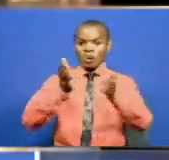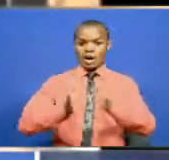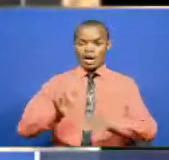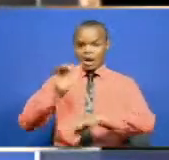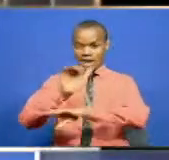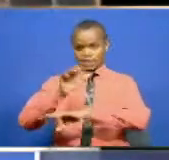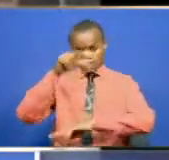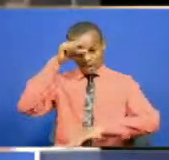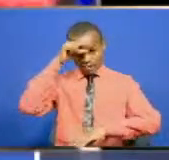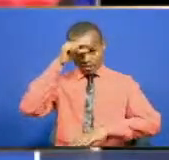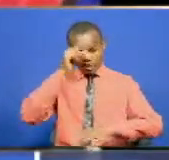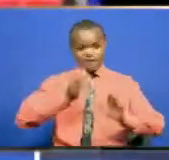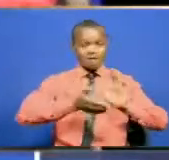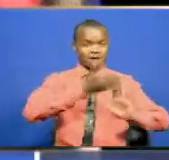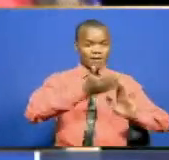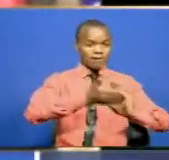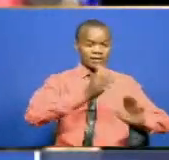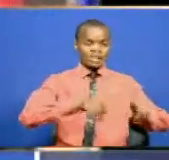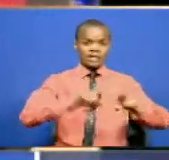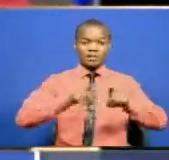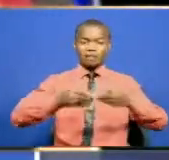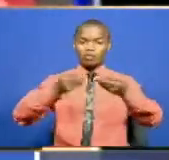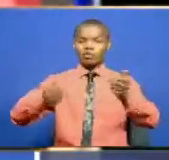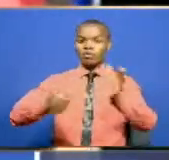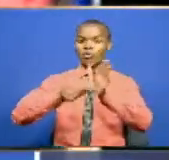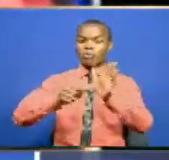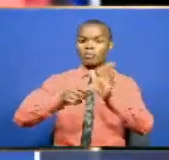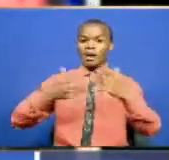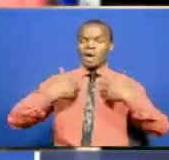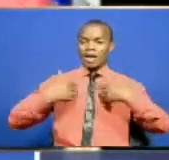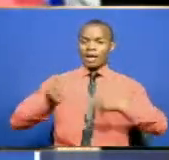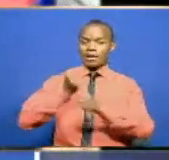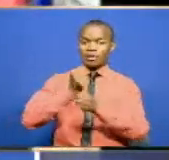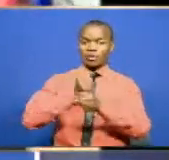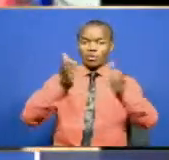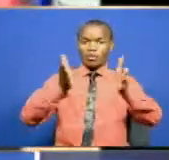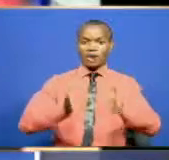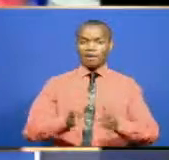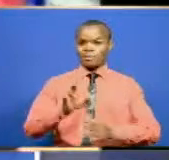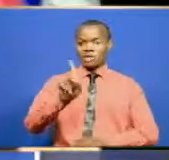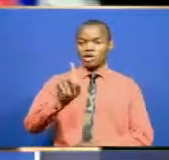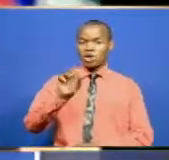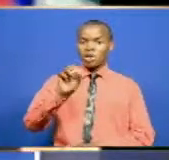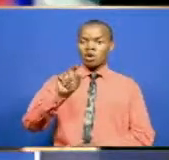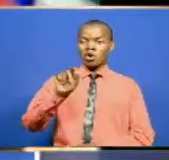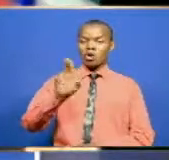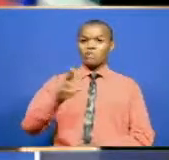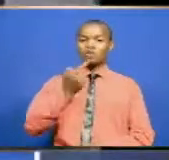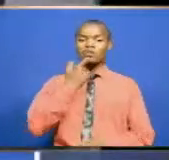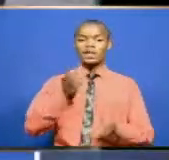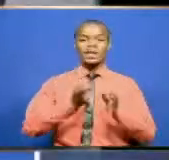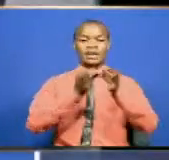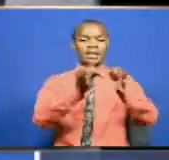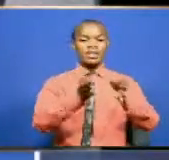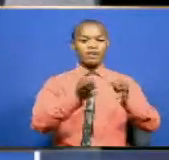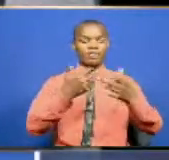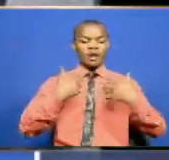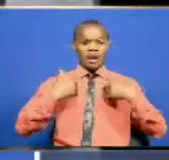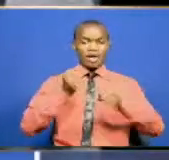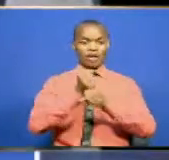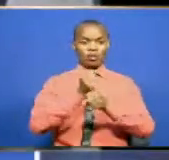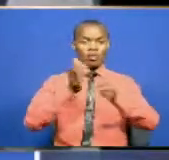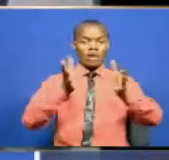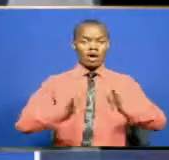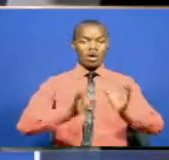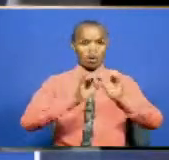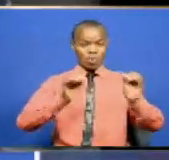act with speed and hear the cries of the striking medics. Atoli says without the frontline soldiers, Kenya is bound to lose the fight